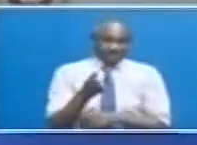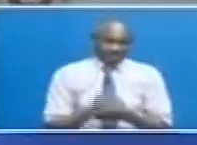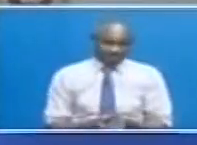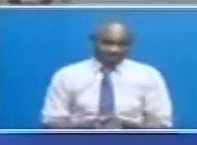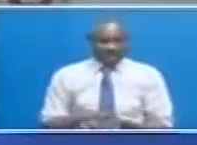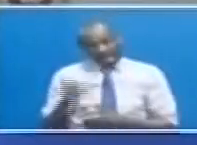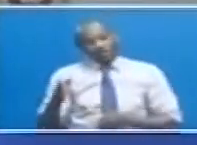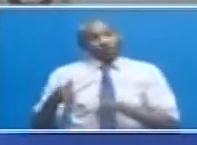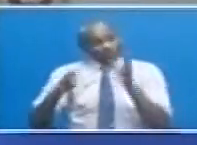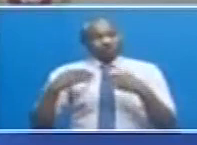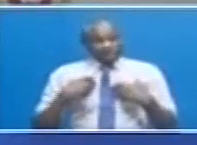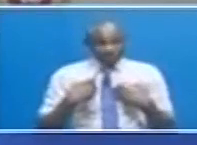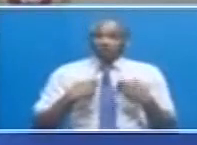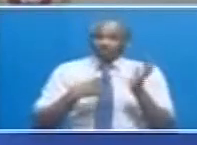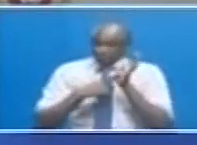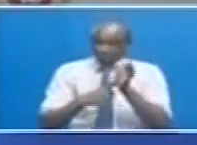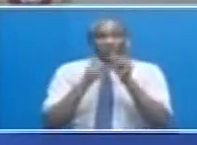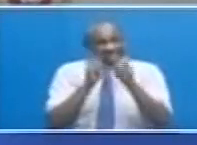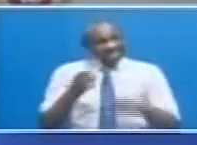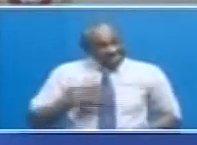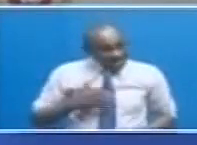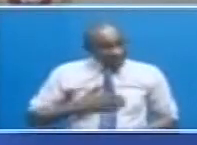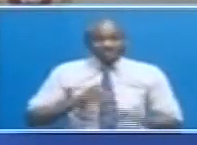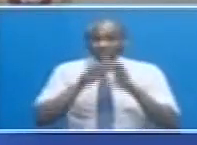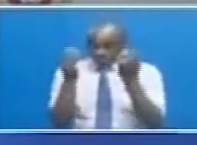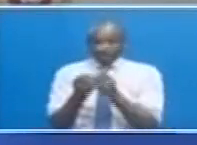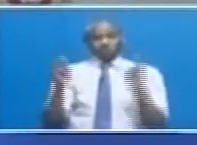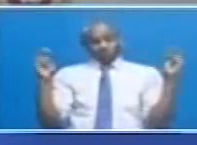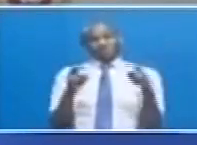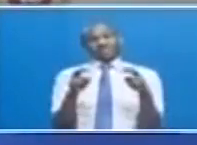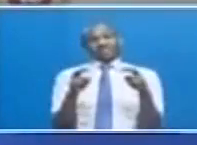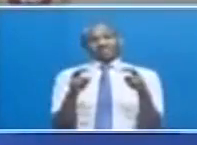out and showcase your talent against the rest of the world and measure yourself